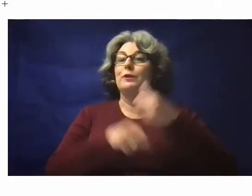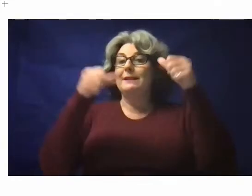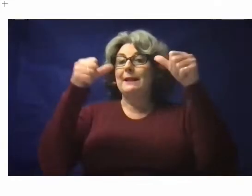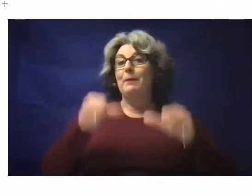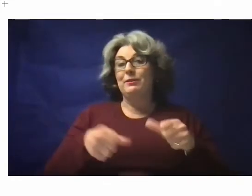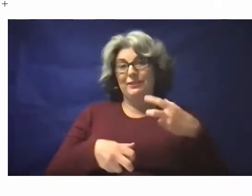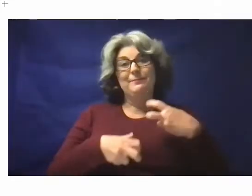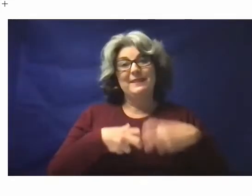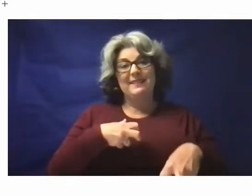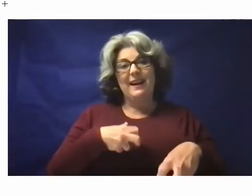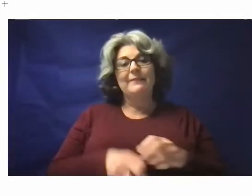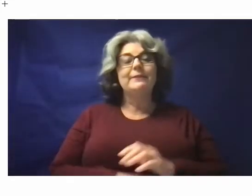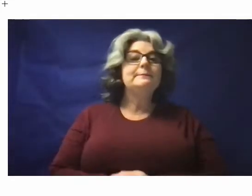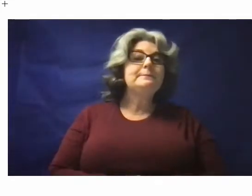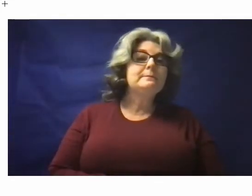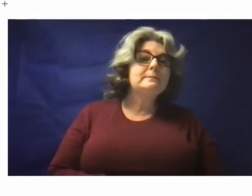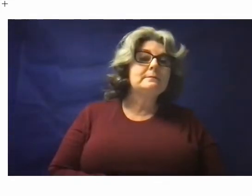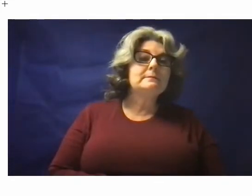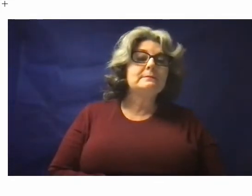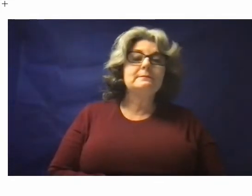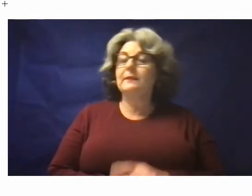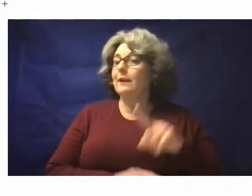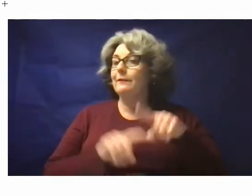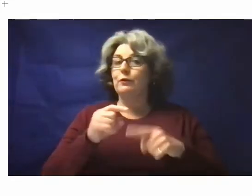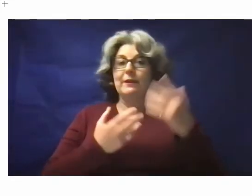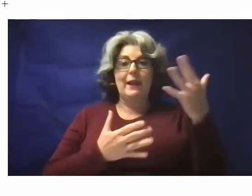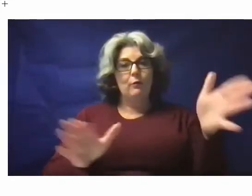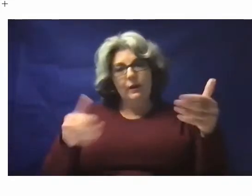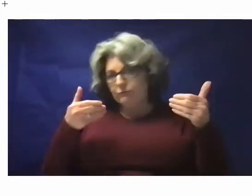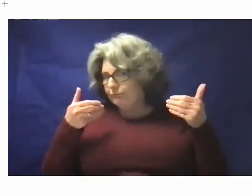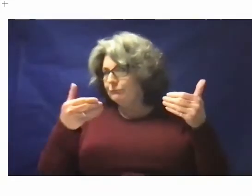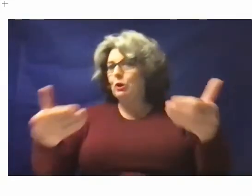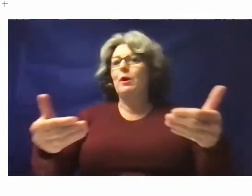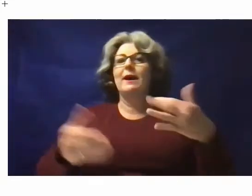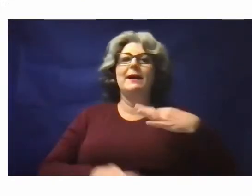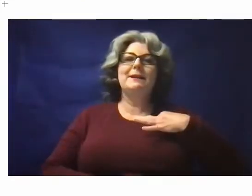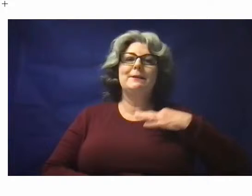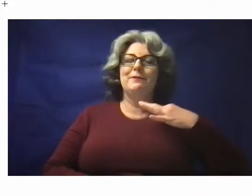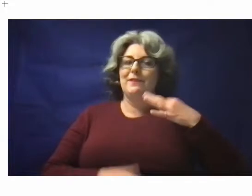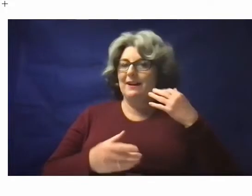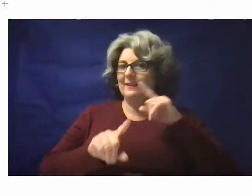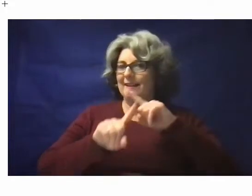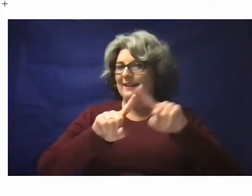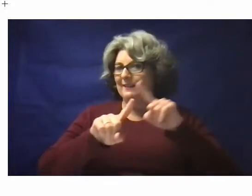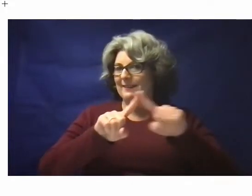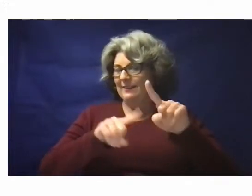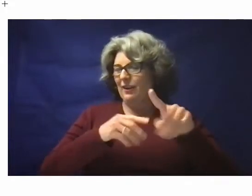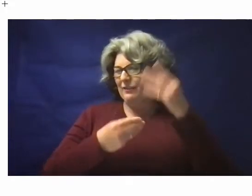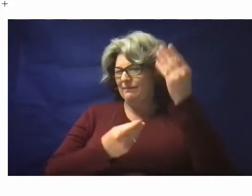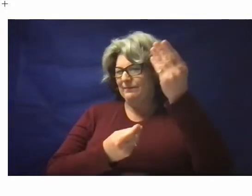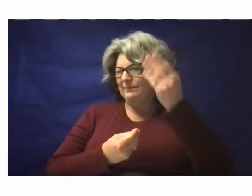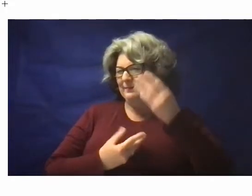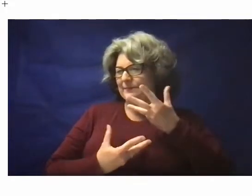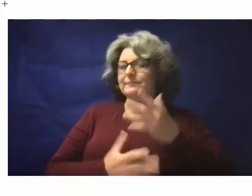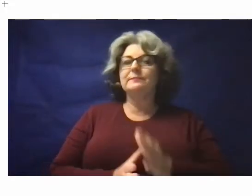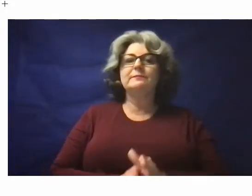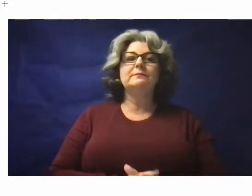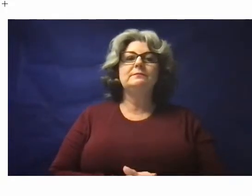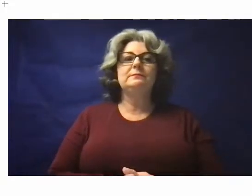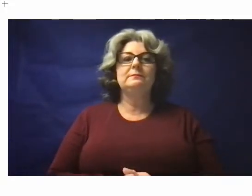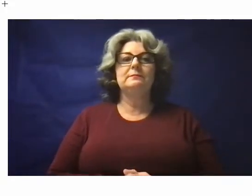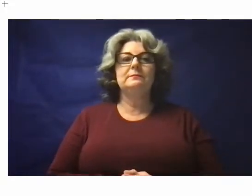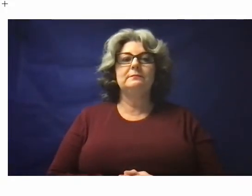that clarification. And if you can't wait, just go for it and provide all your details. And I think that very,